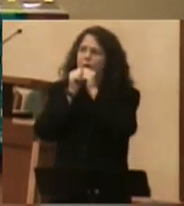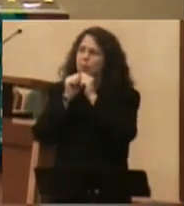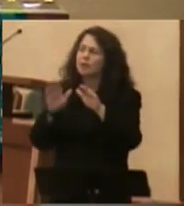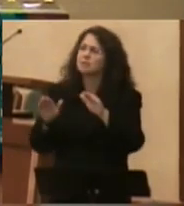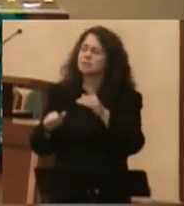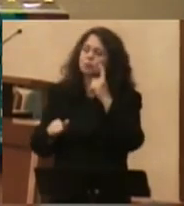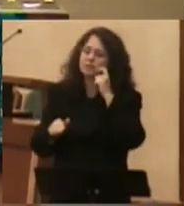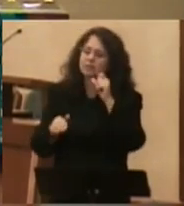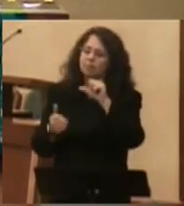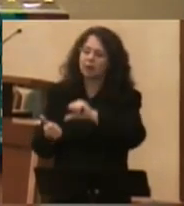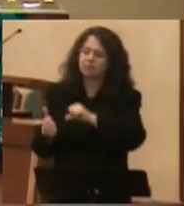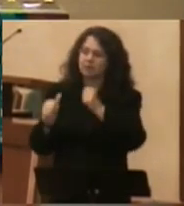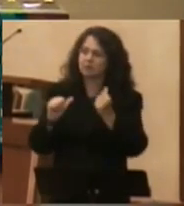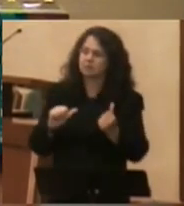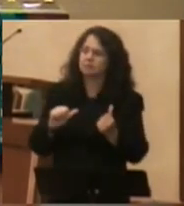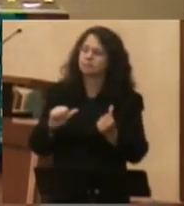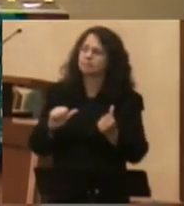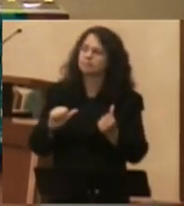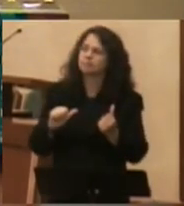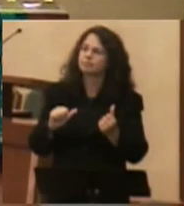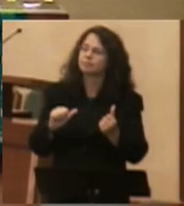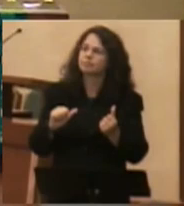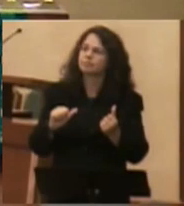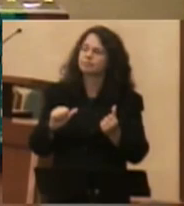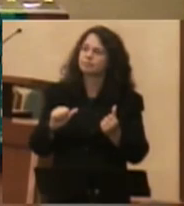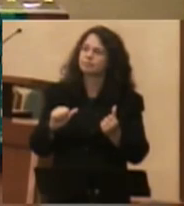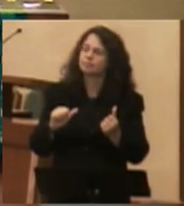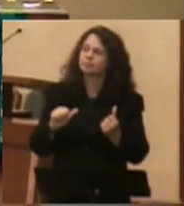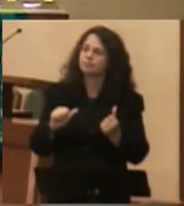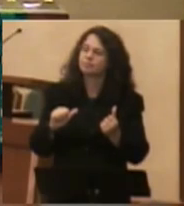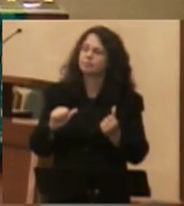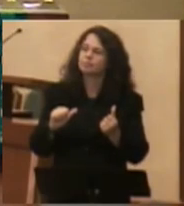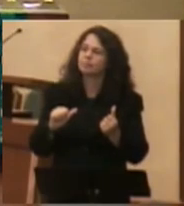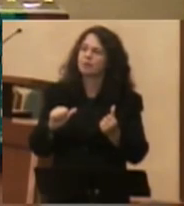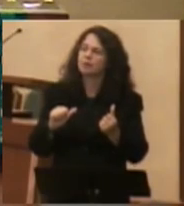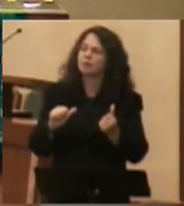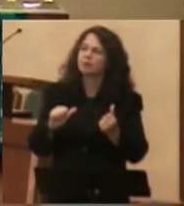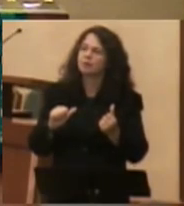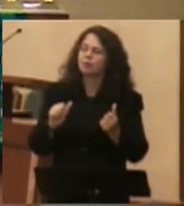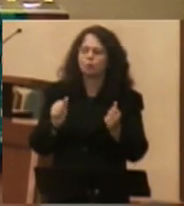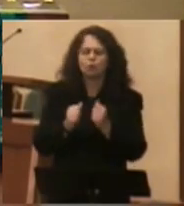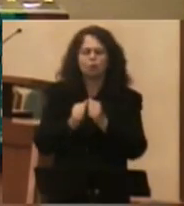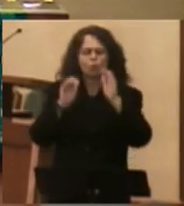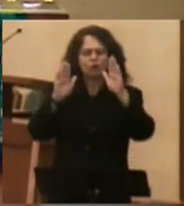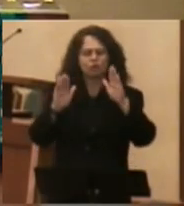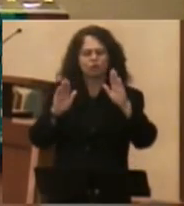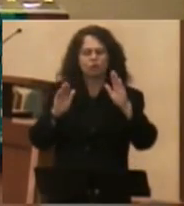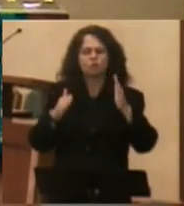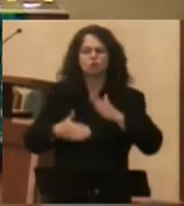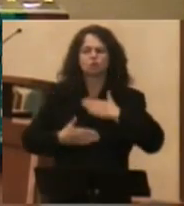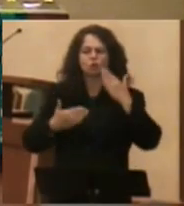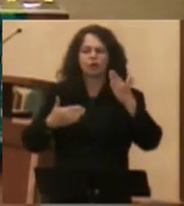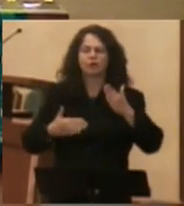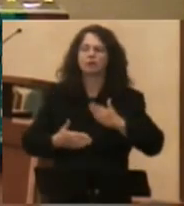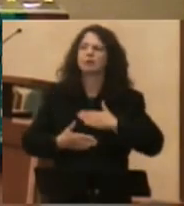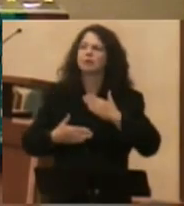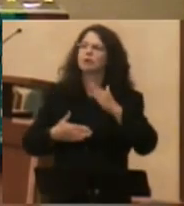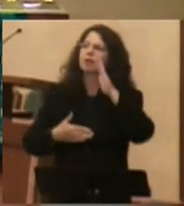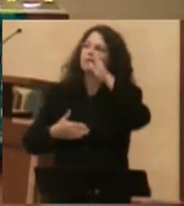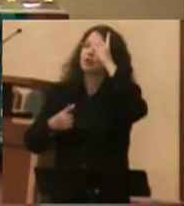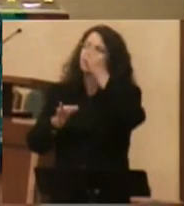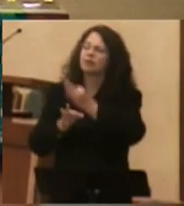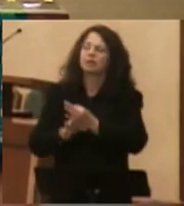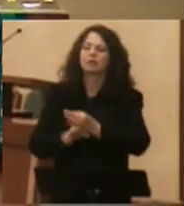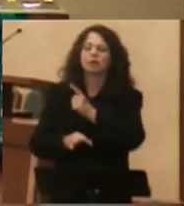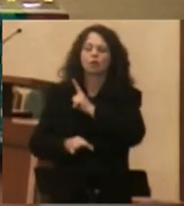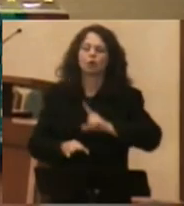newly baptized Aria May, Gianna Jean, and Eva May with great joy in the gift of faith. Lord,